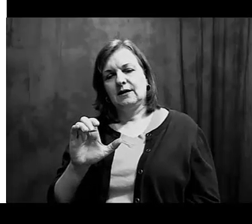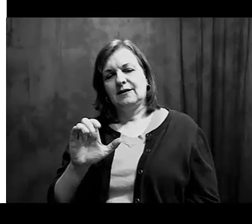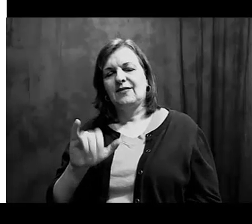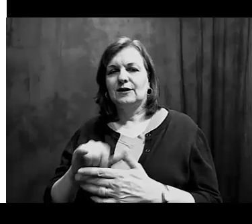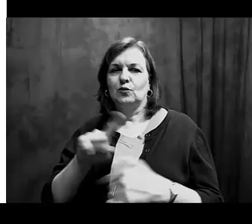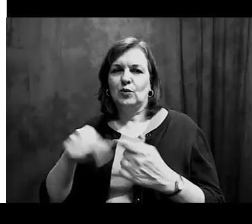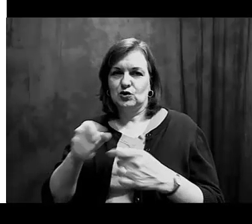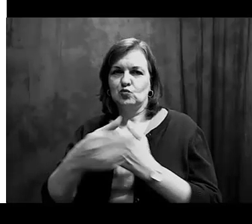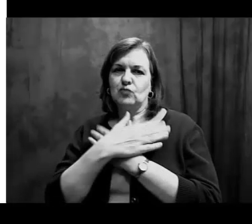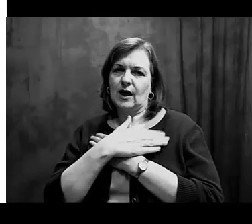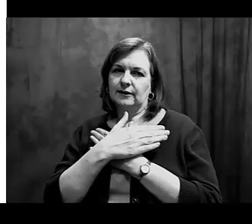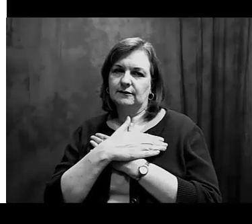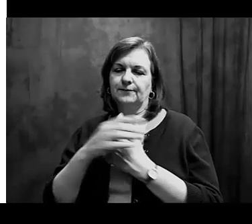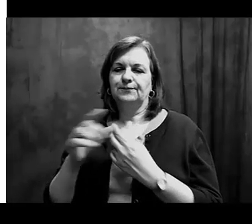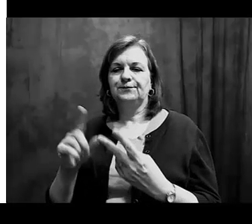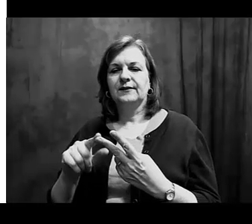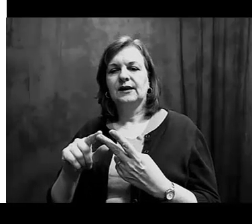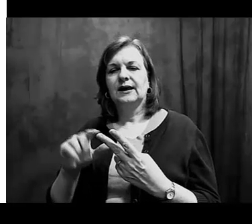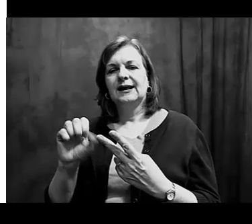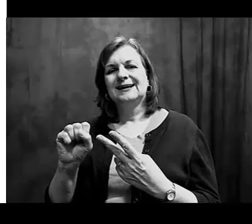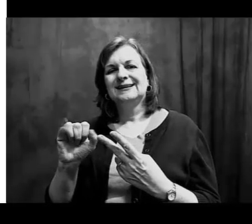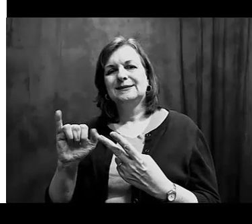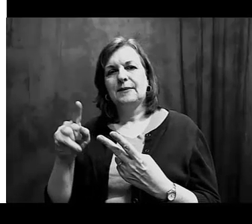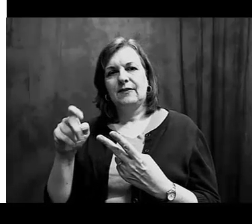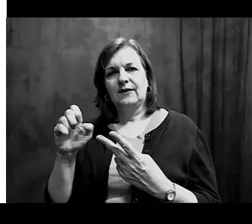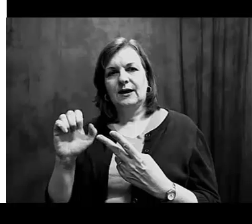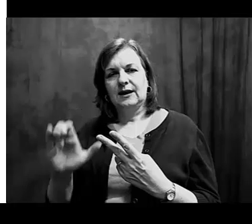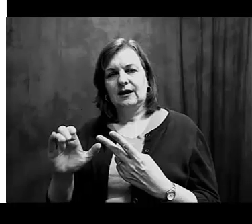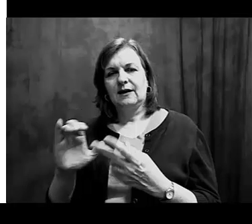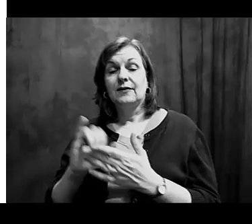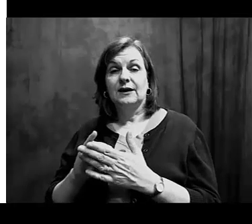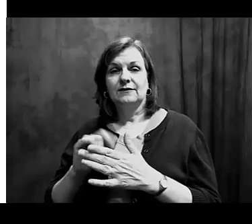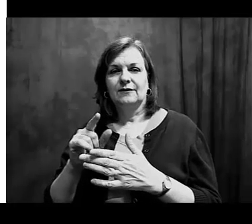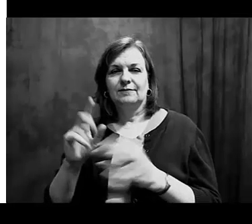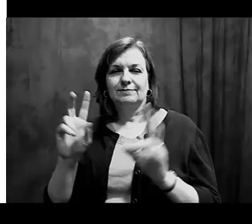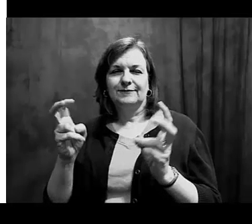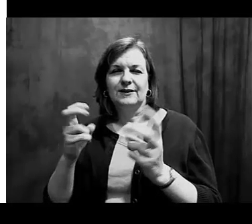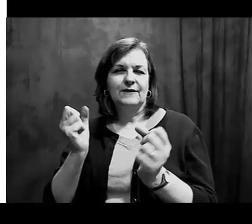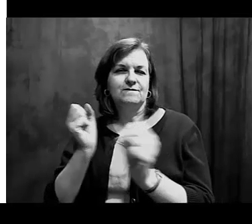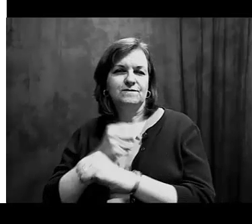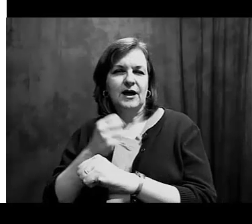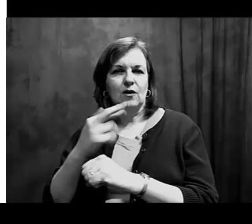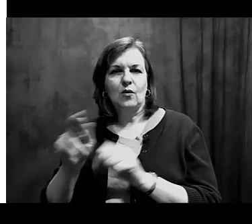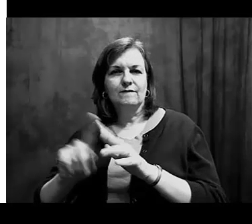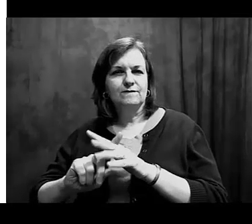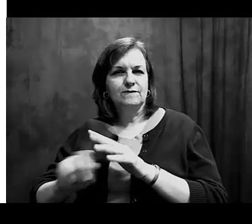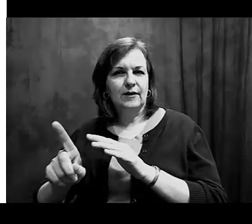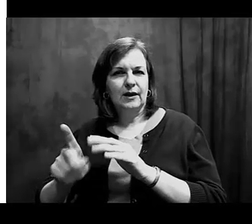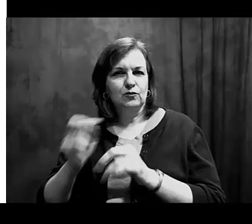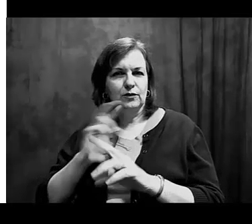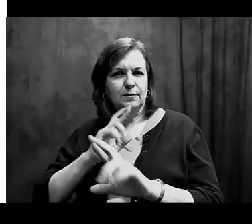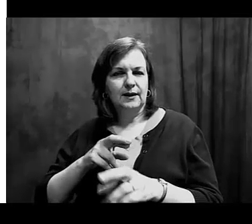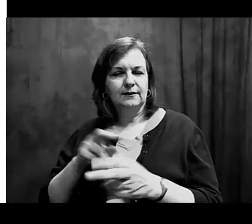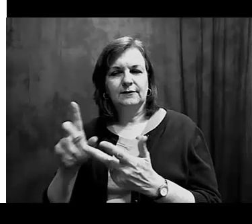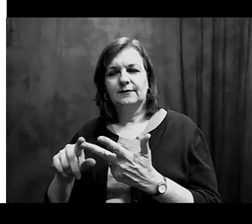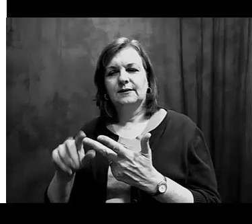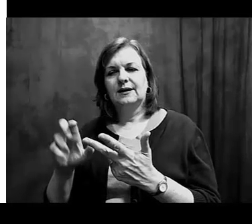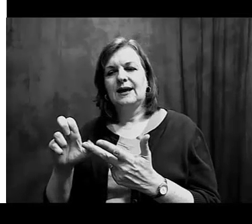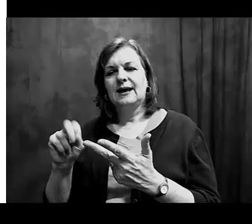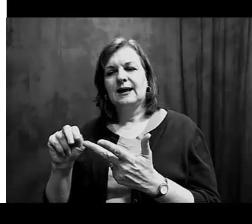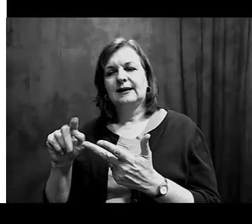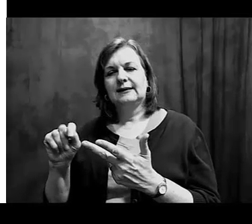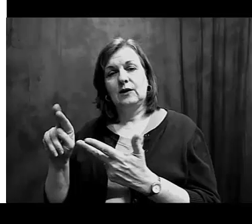about. Autonomic are involuntary, cardiac and smooth and so on, as we mentioned. We break that down